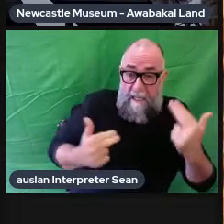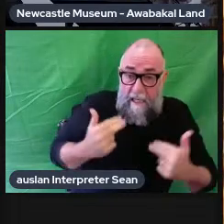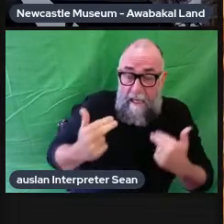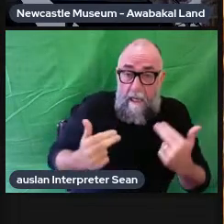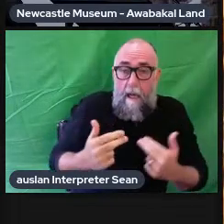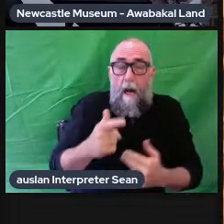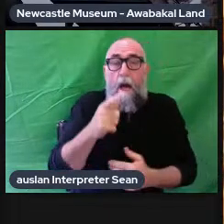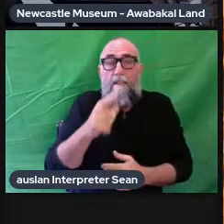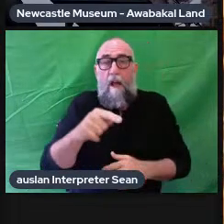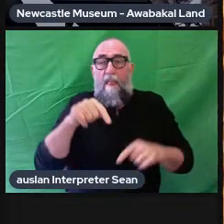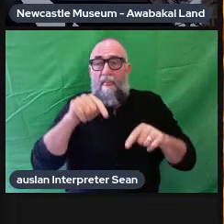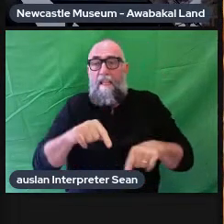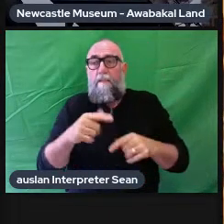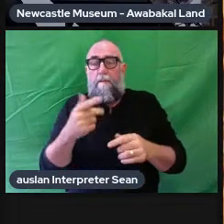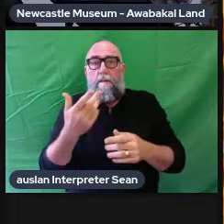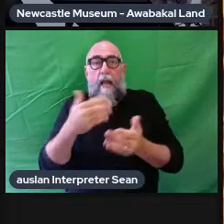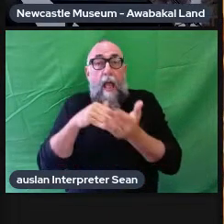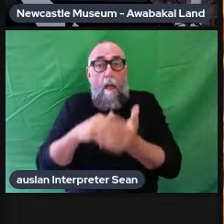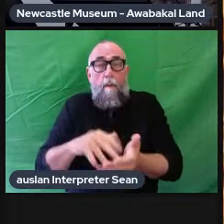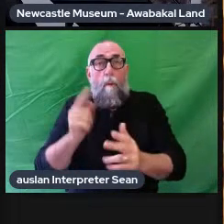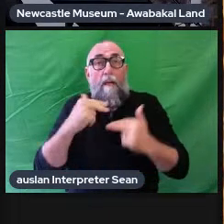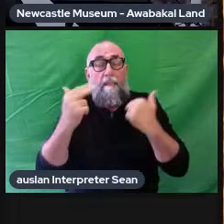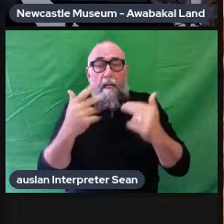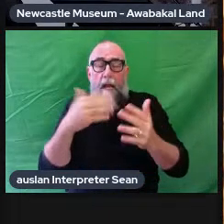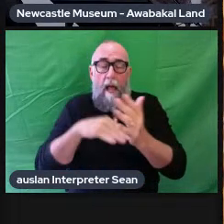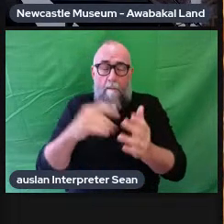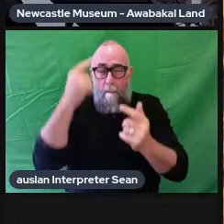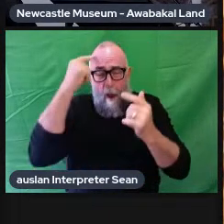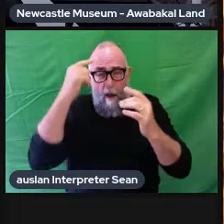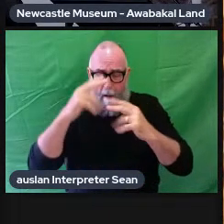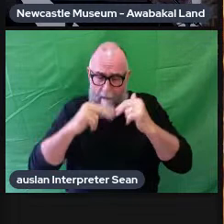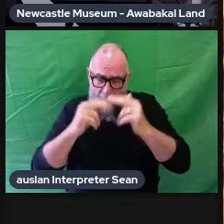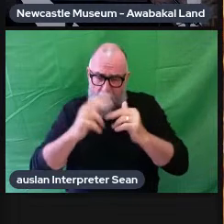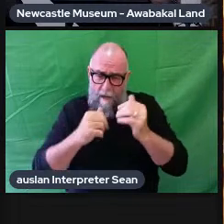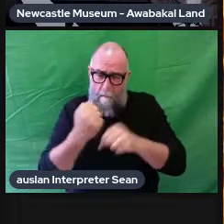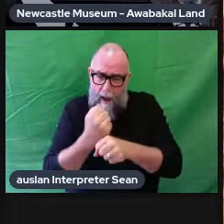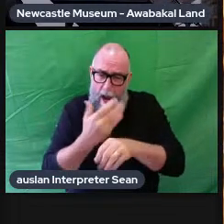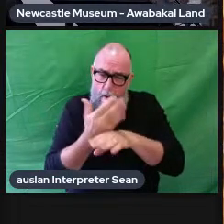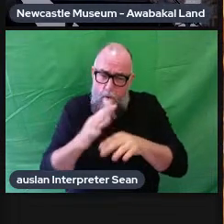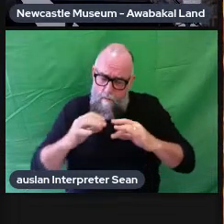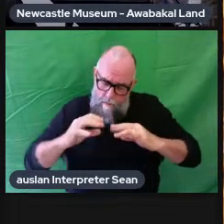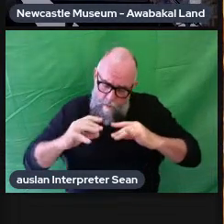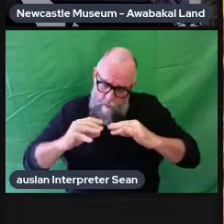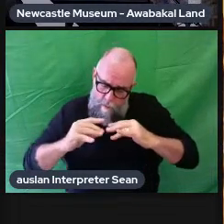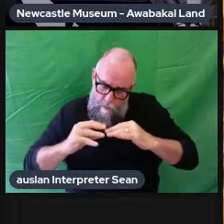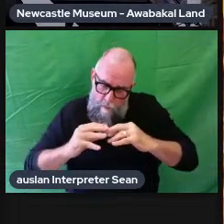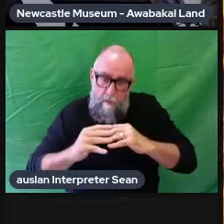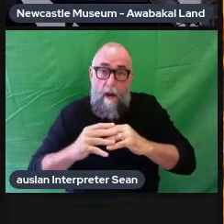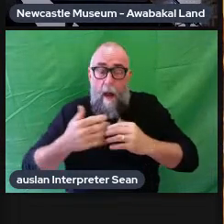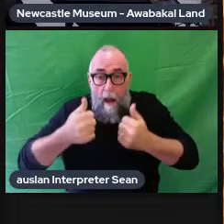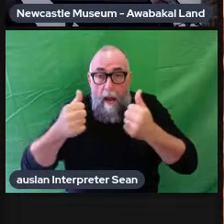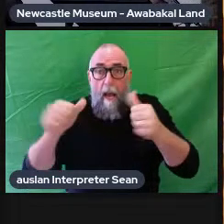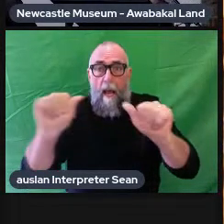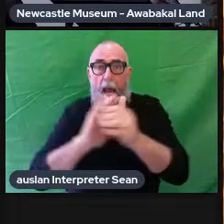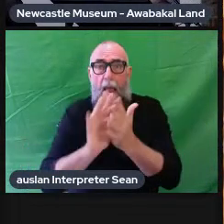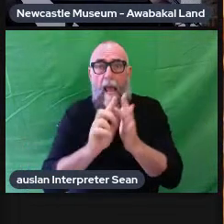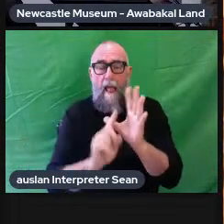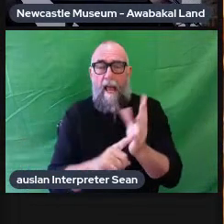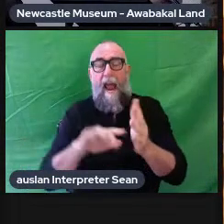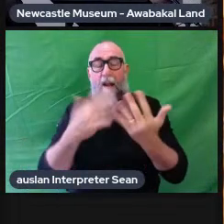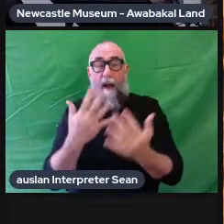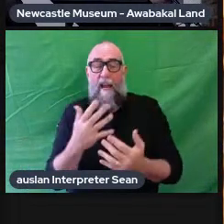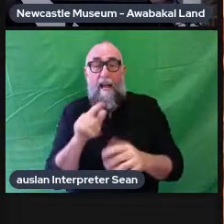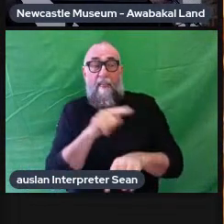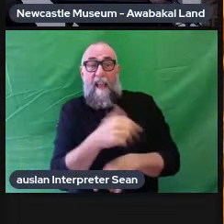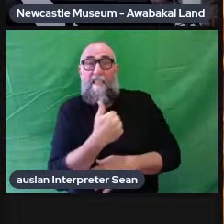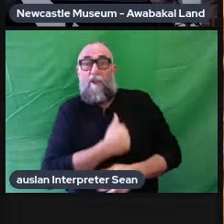promote neuroplasticity, brain healing, and they just have a lot of fun from all reports. Just back to the topic at hand,